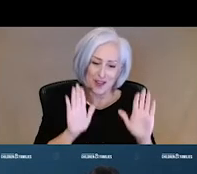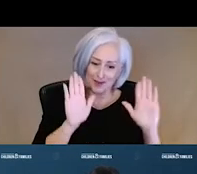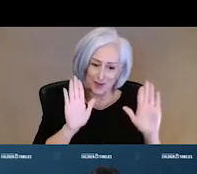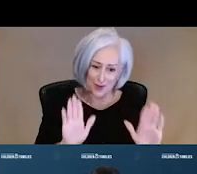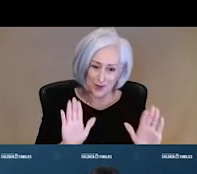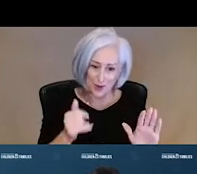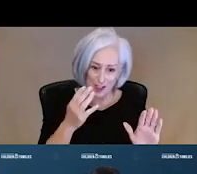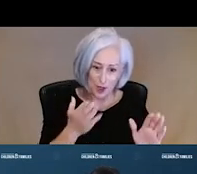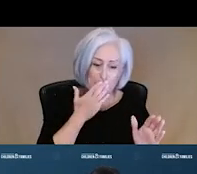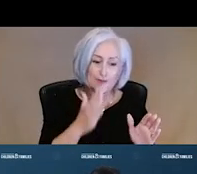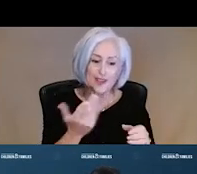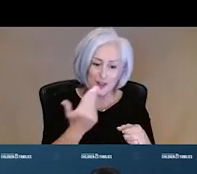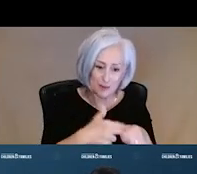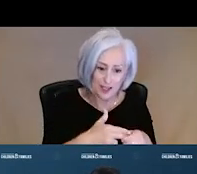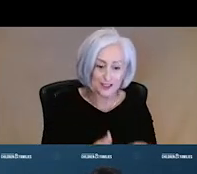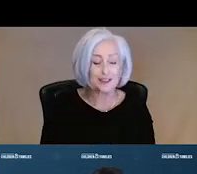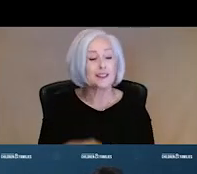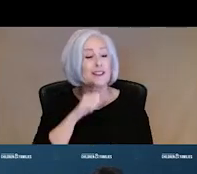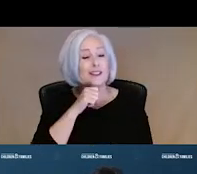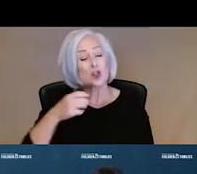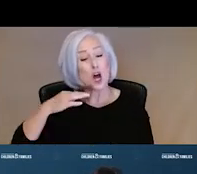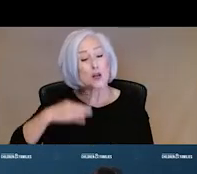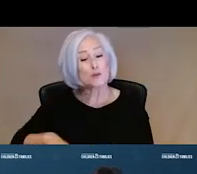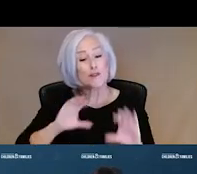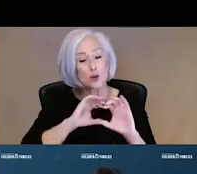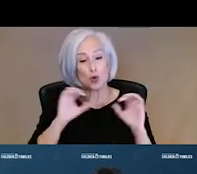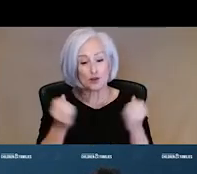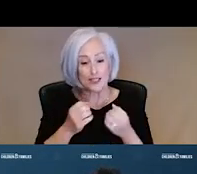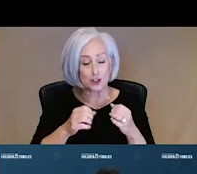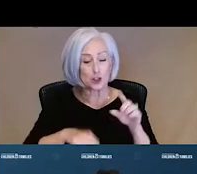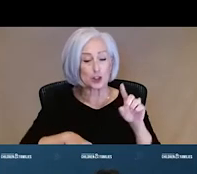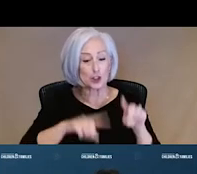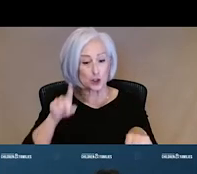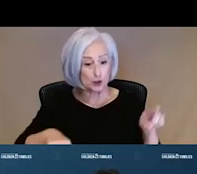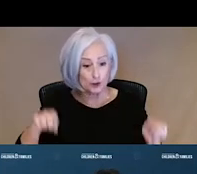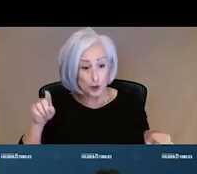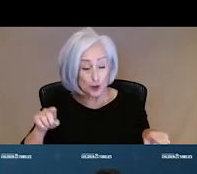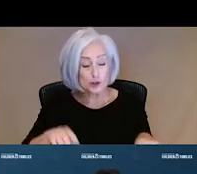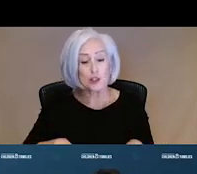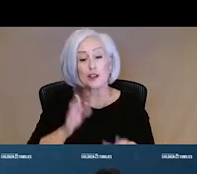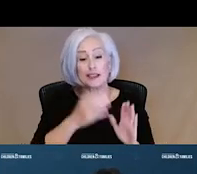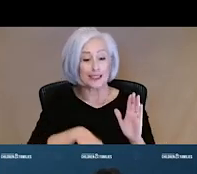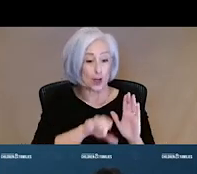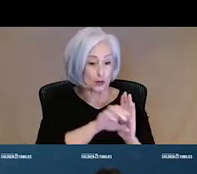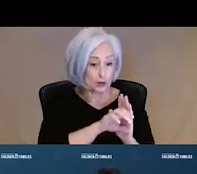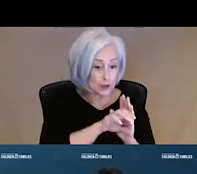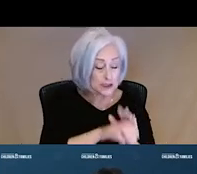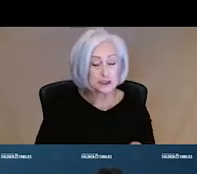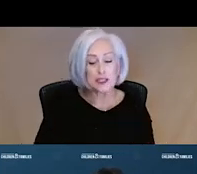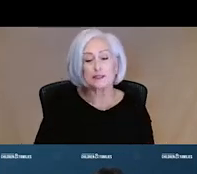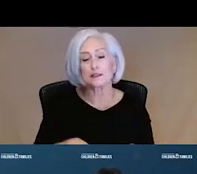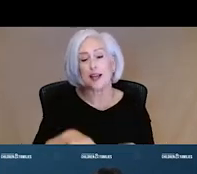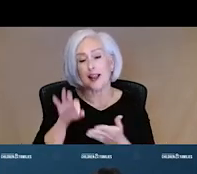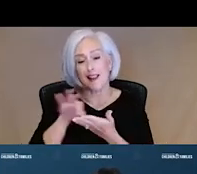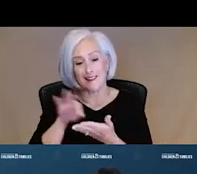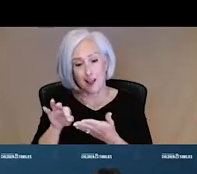participating. Nonprofit organizations are diverse in their characteristics and accounting practices, which means that direct and indirect